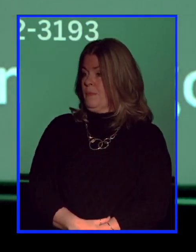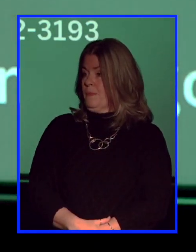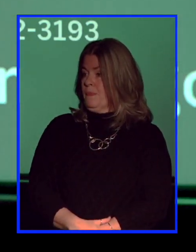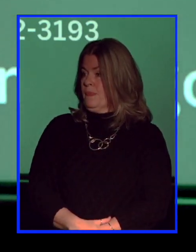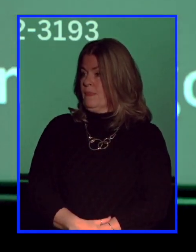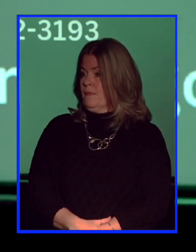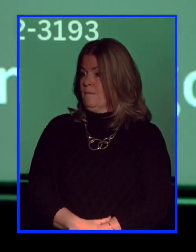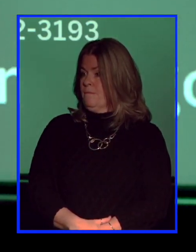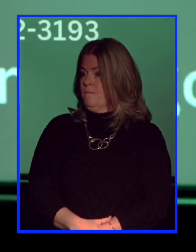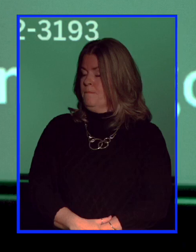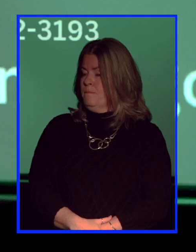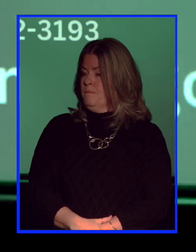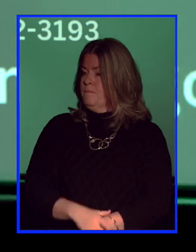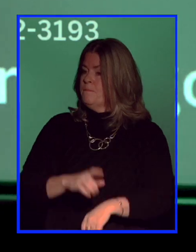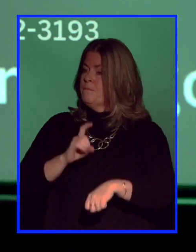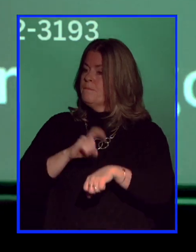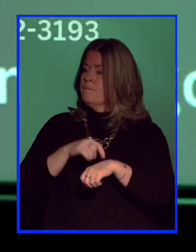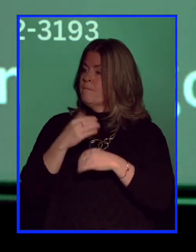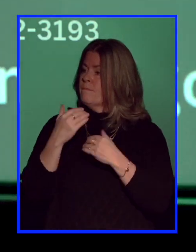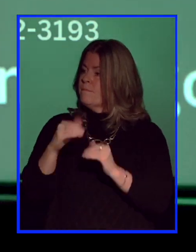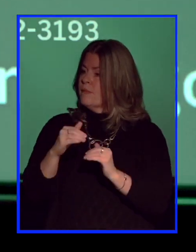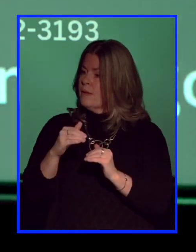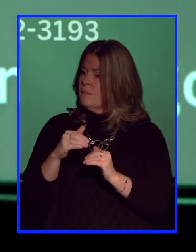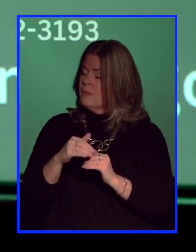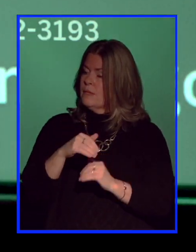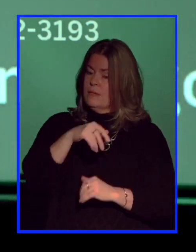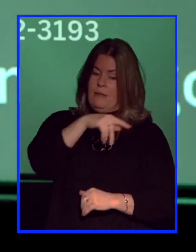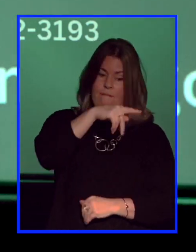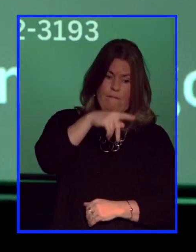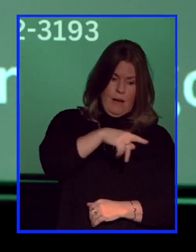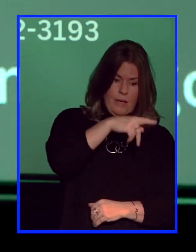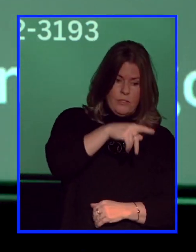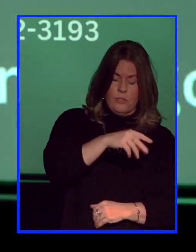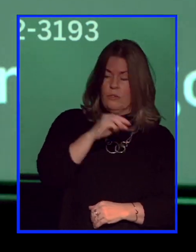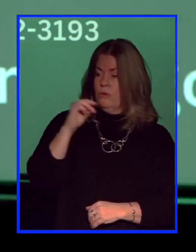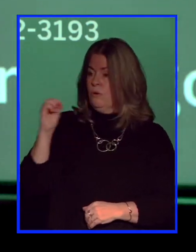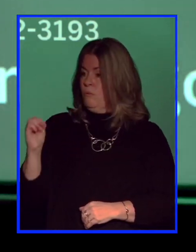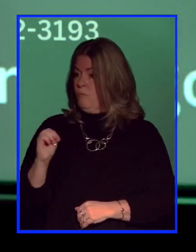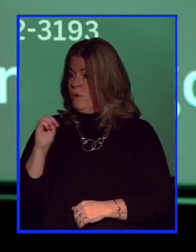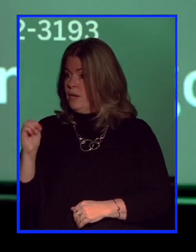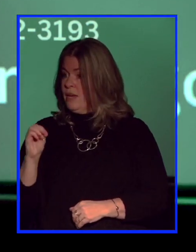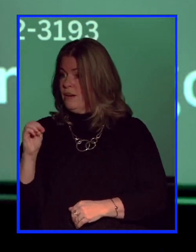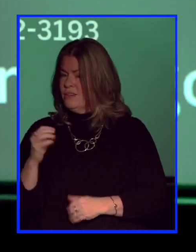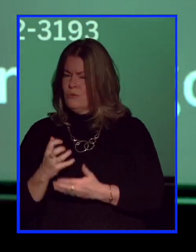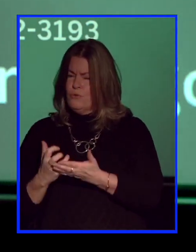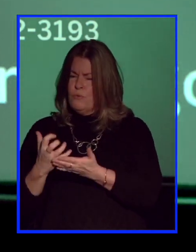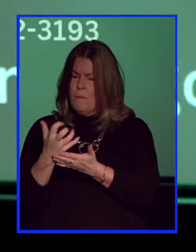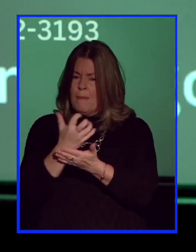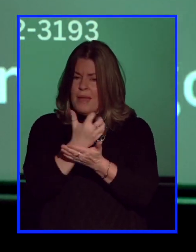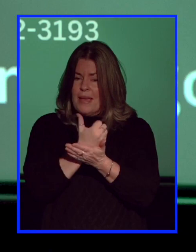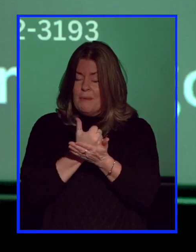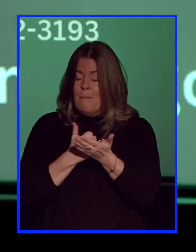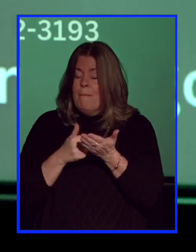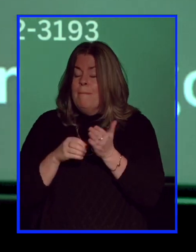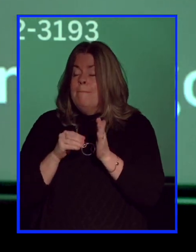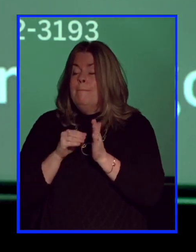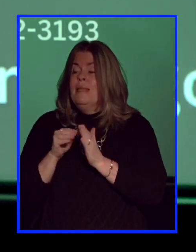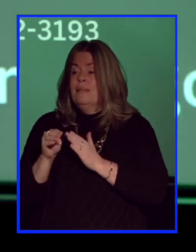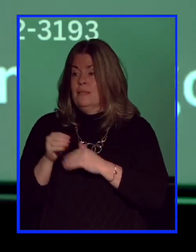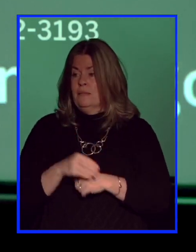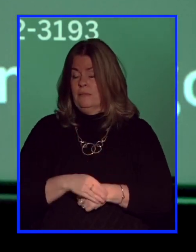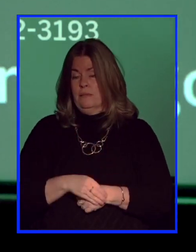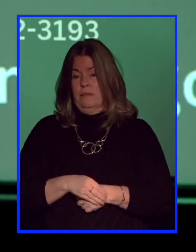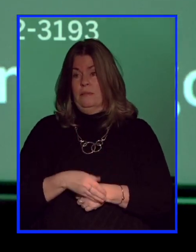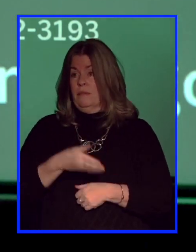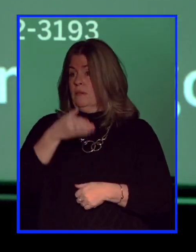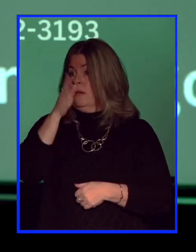was a time-limited deal. Pfizer and Moderna, who've made billions, by the way, God bless